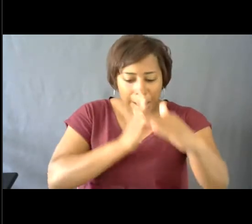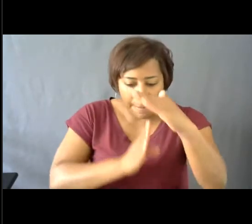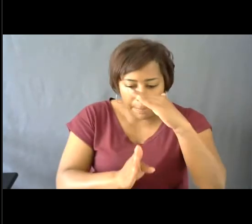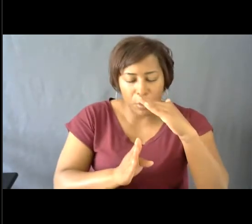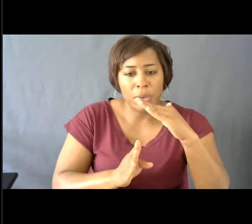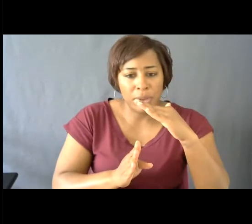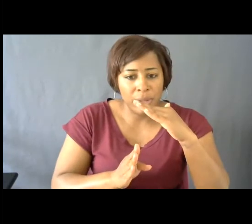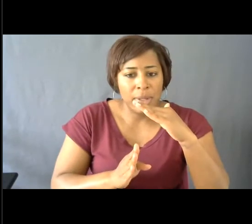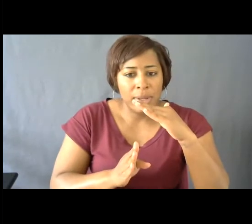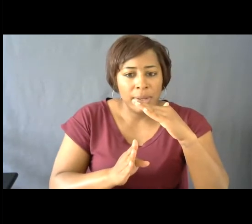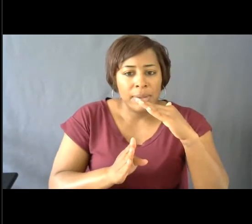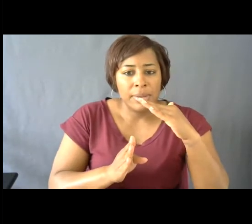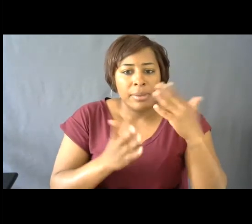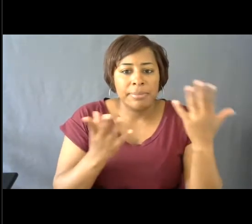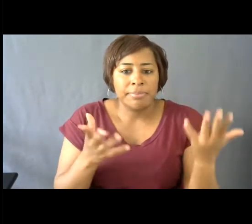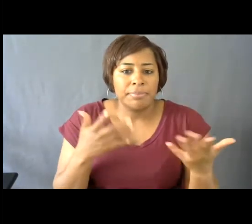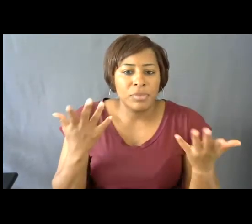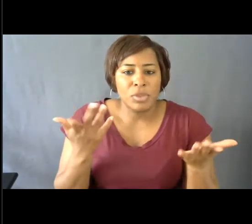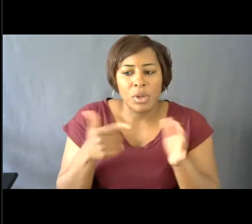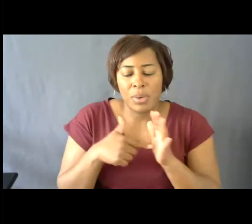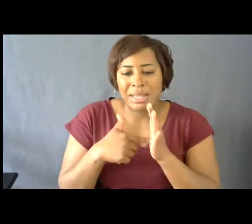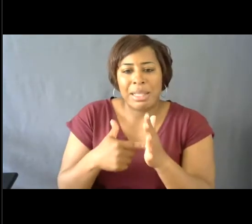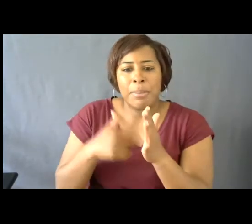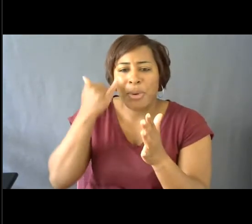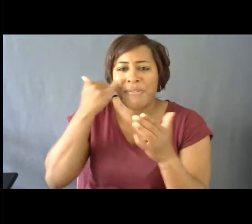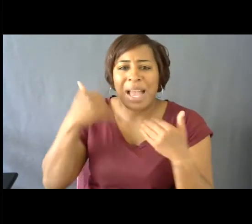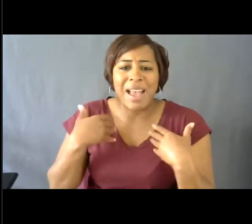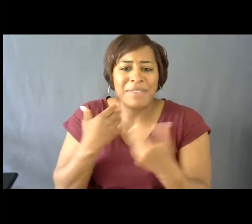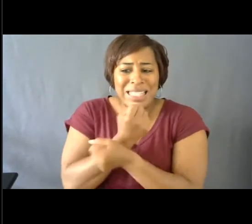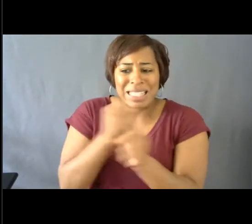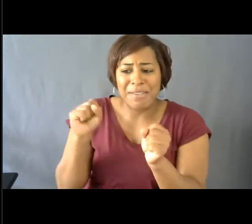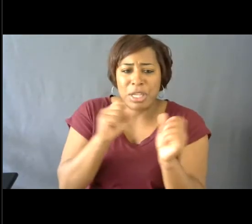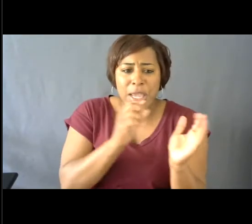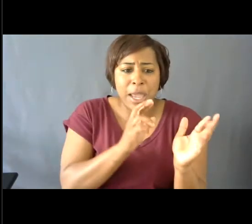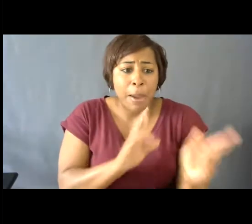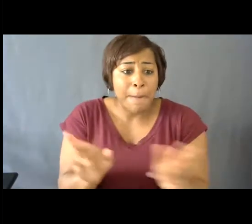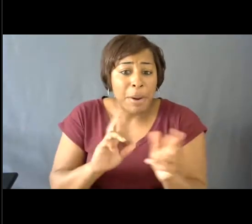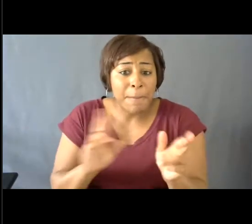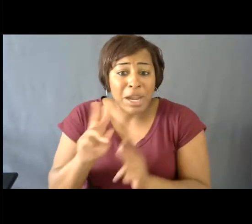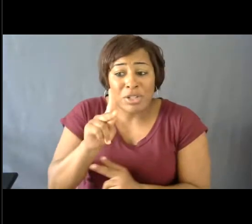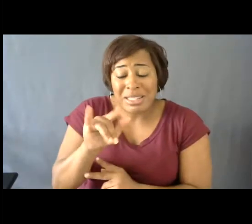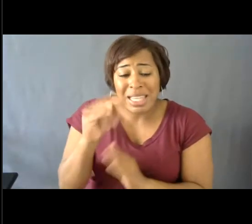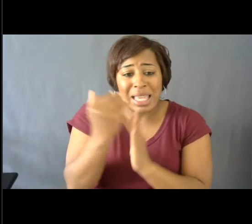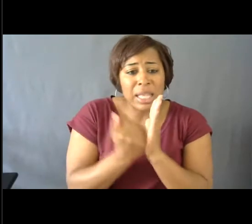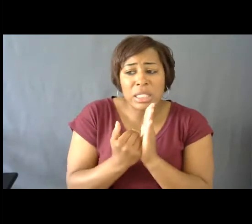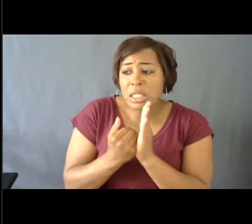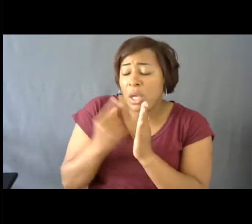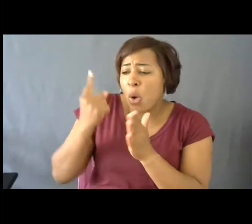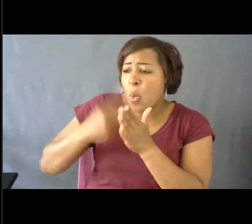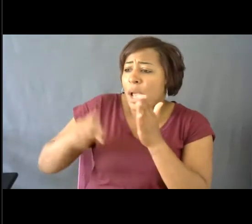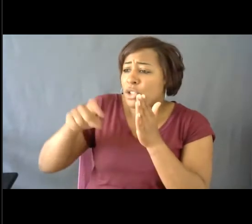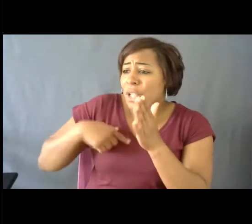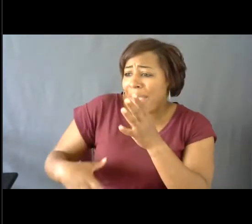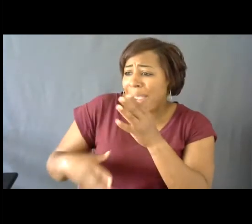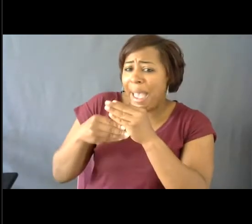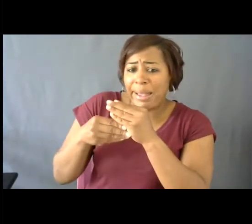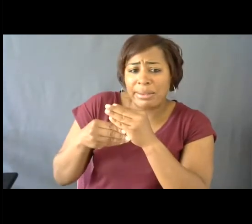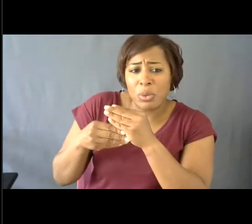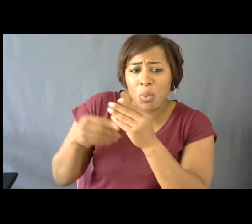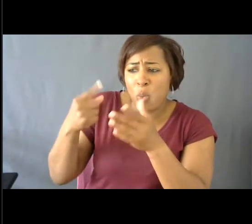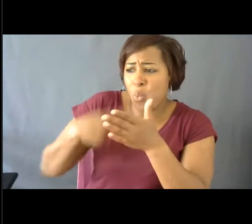if, here's like a safety preparedness kit list, what else would you put on it? Because by asking them questions,